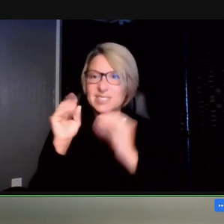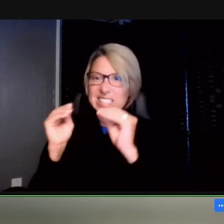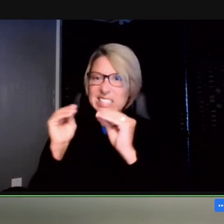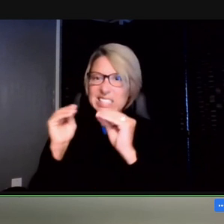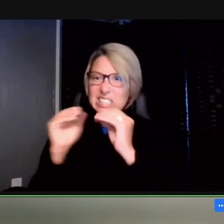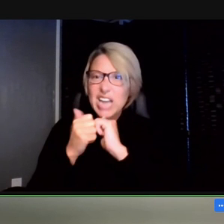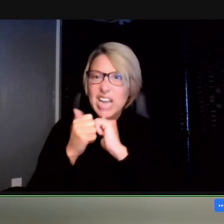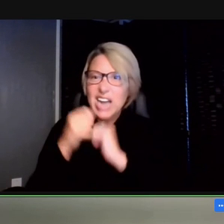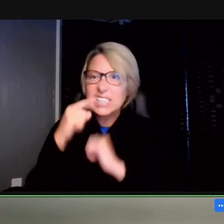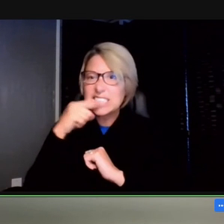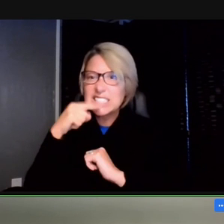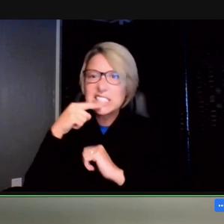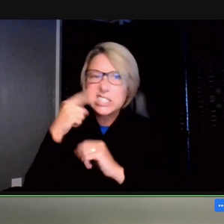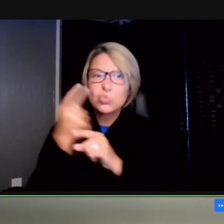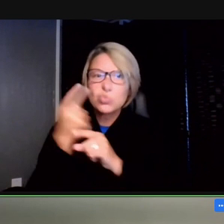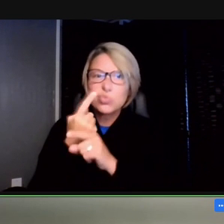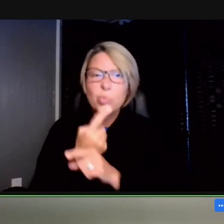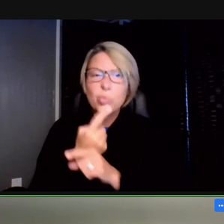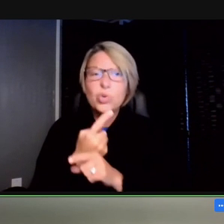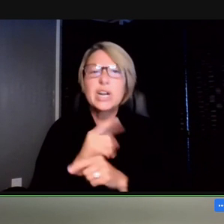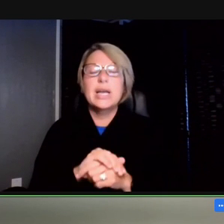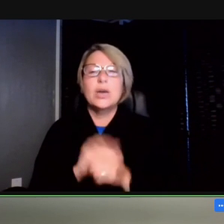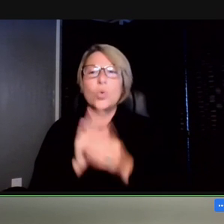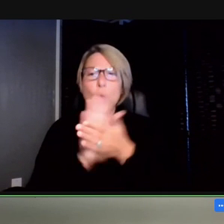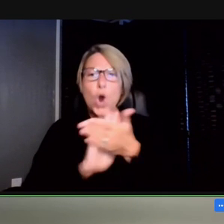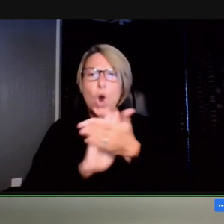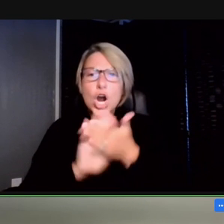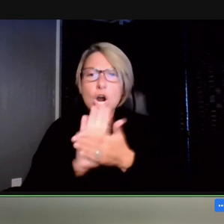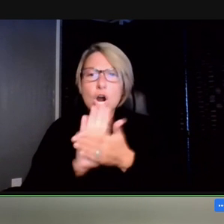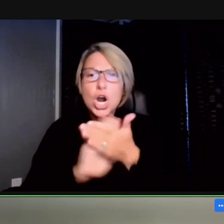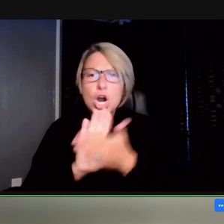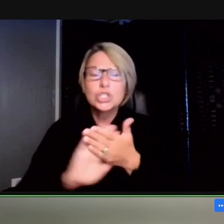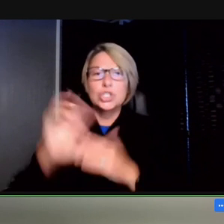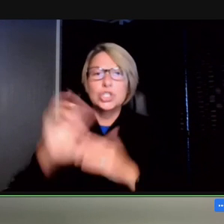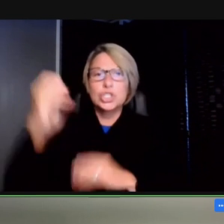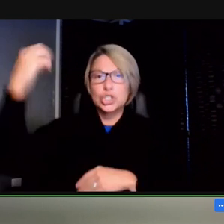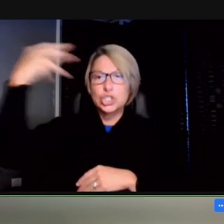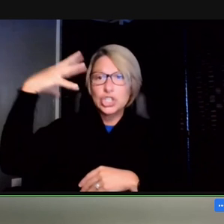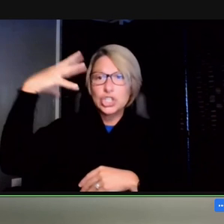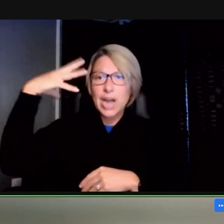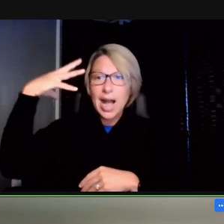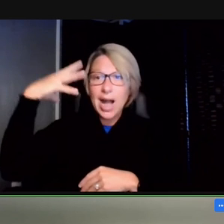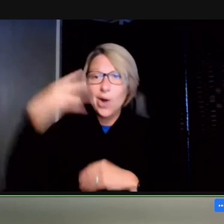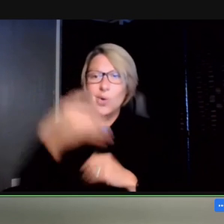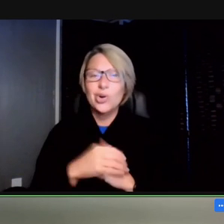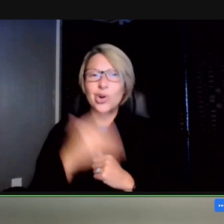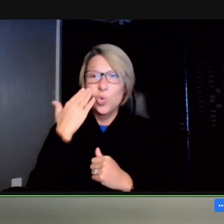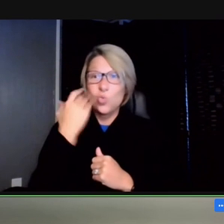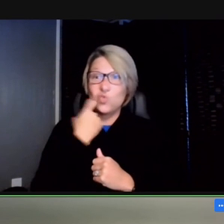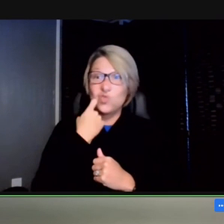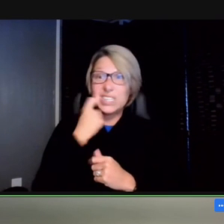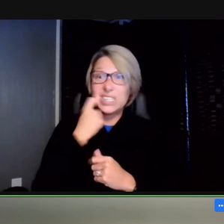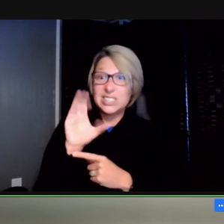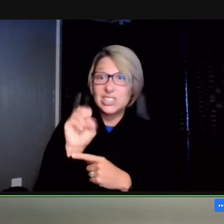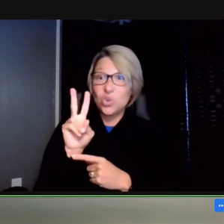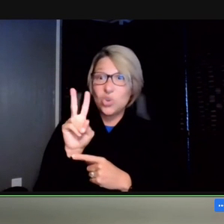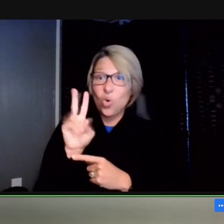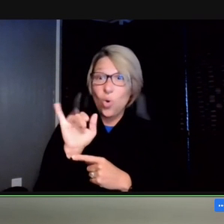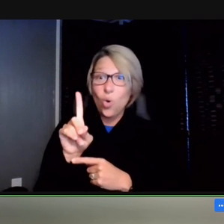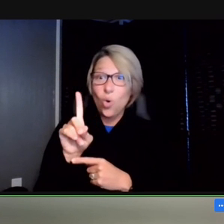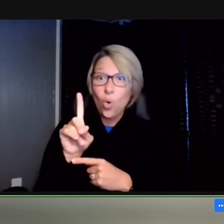care, showering, washing hands, especially now all during COVID, we had that whole layer again